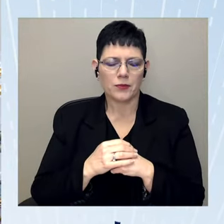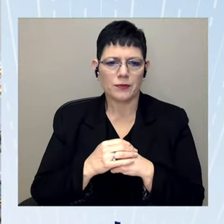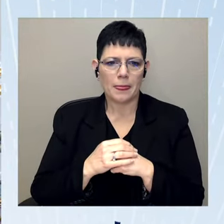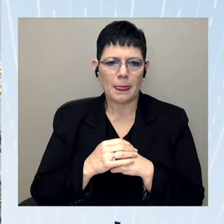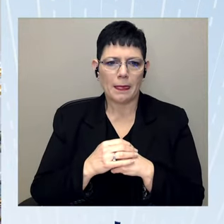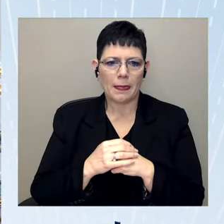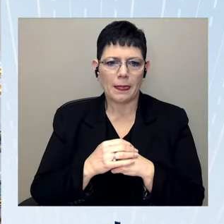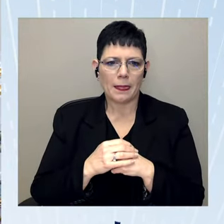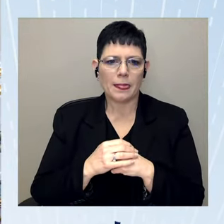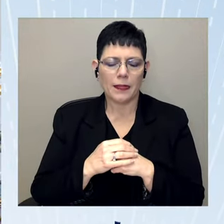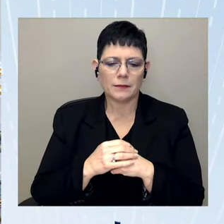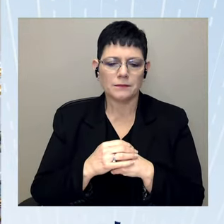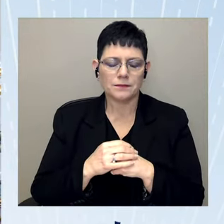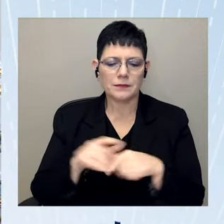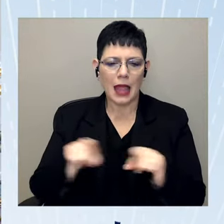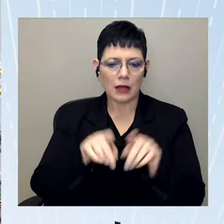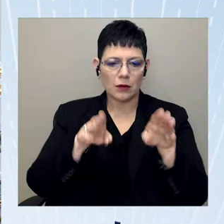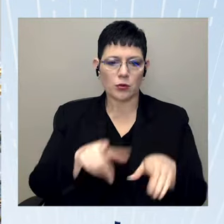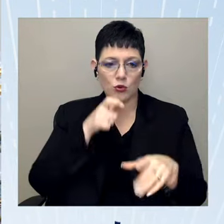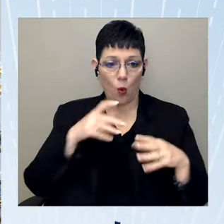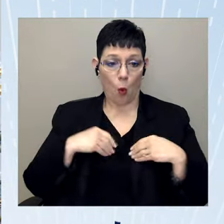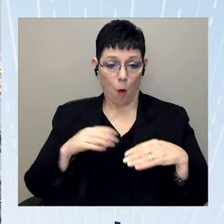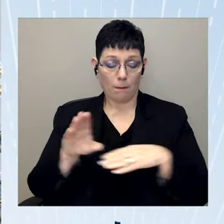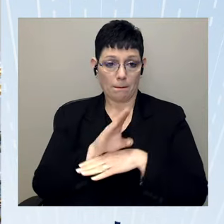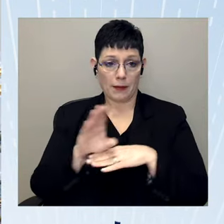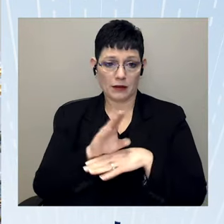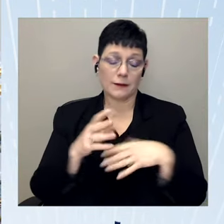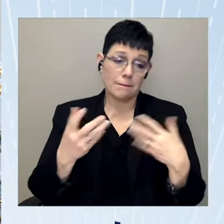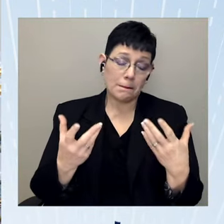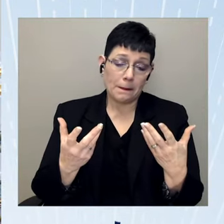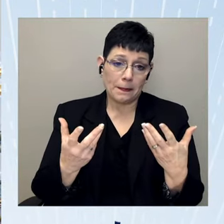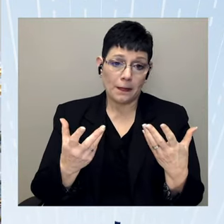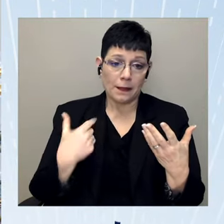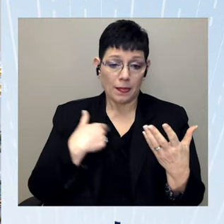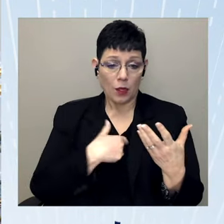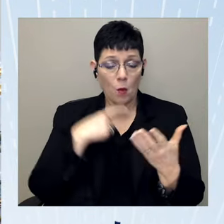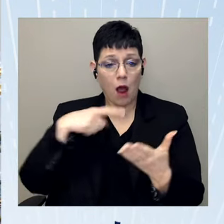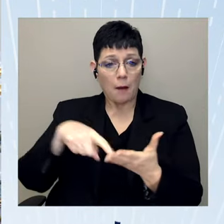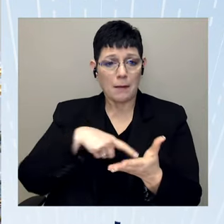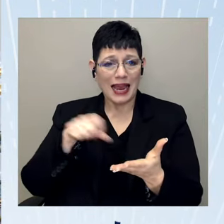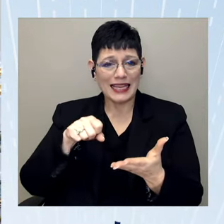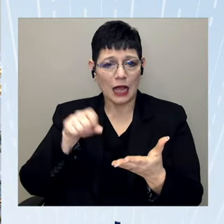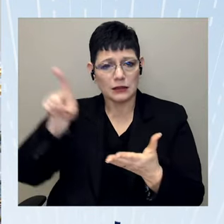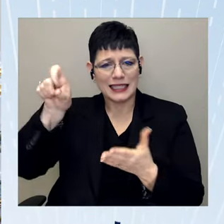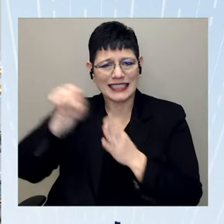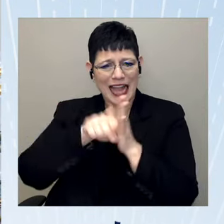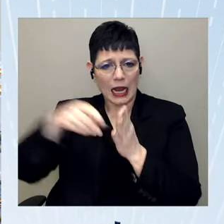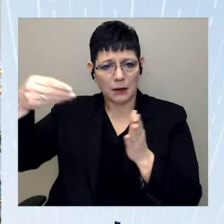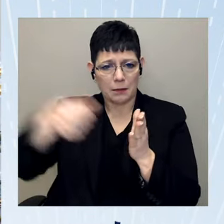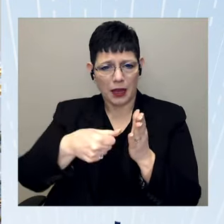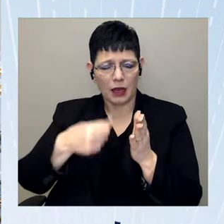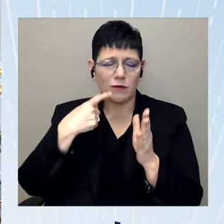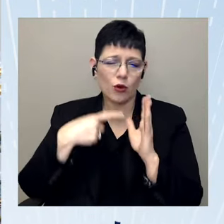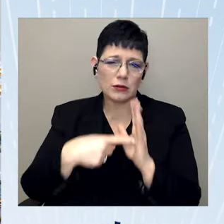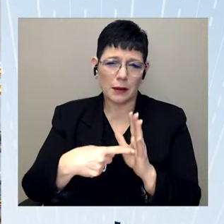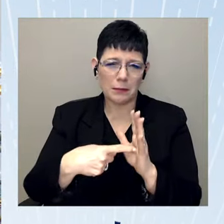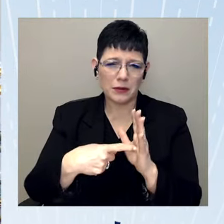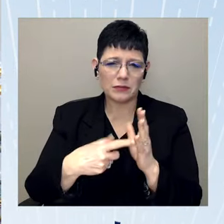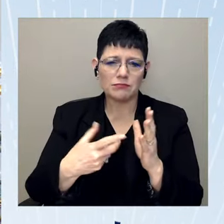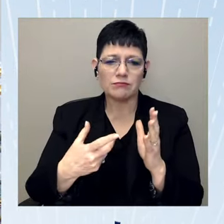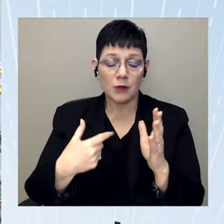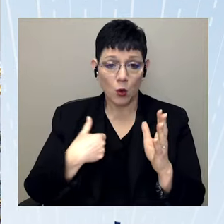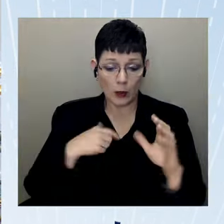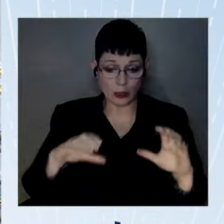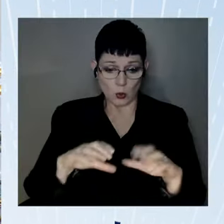As an entrepreneur, we have to, well, yes, we are paid. We're paid by the state. So for instance, we do the work, and